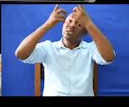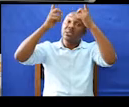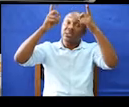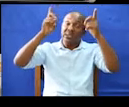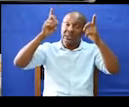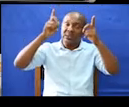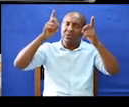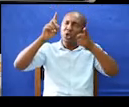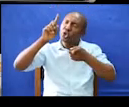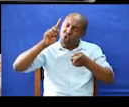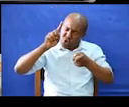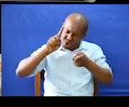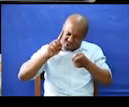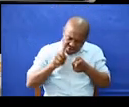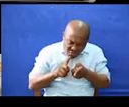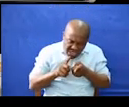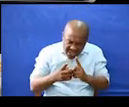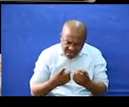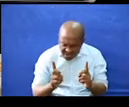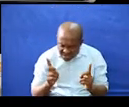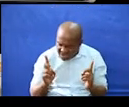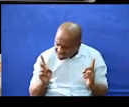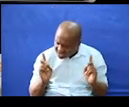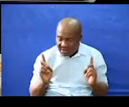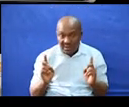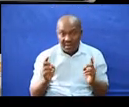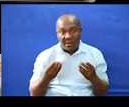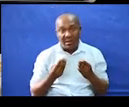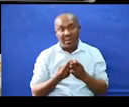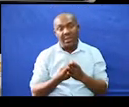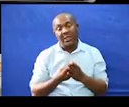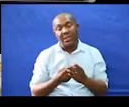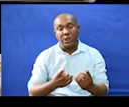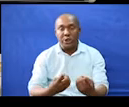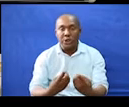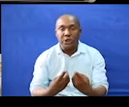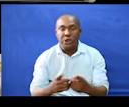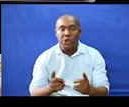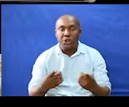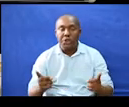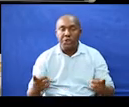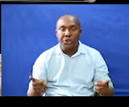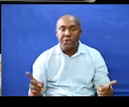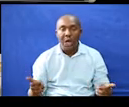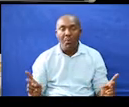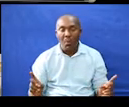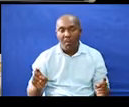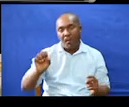short trees, we have some shrubs around the